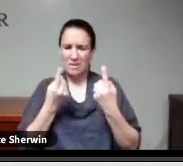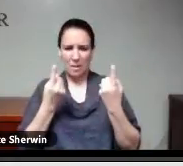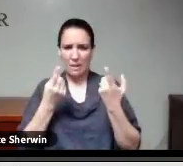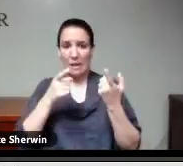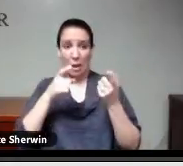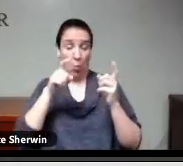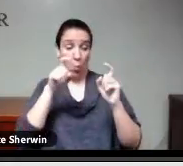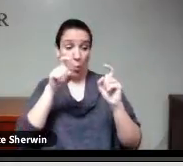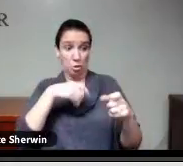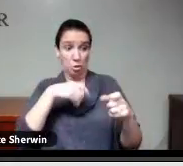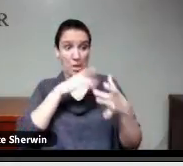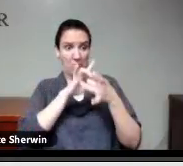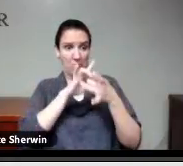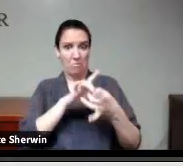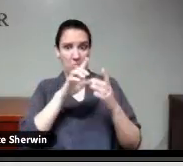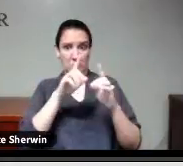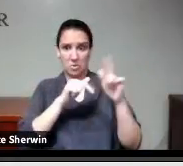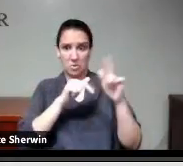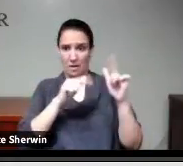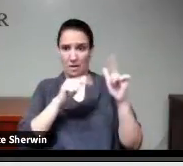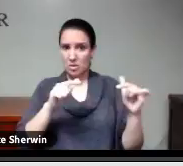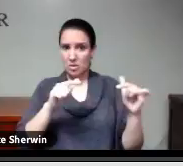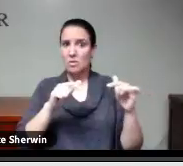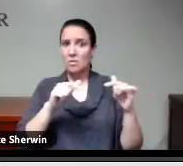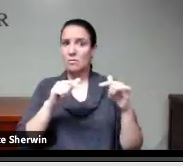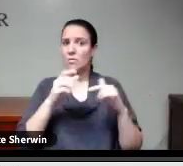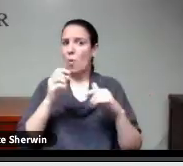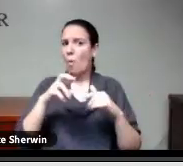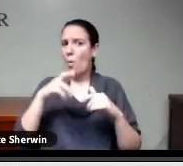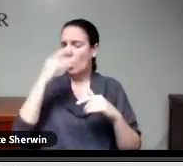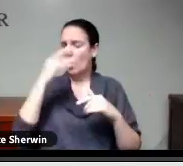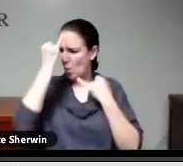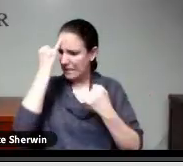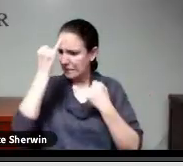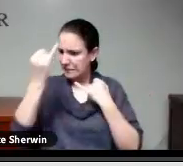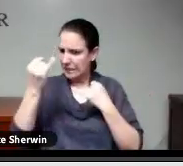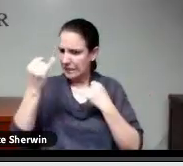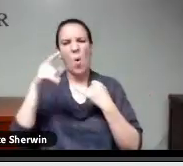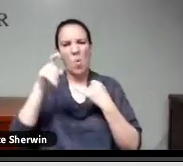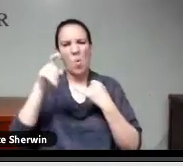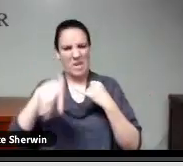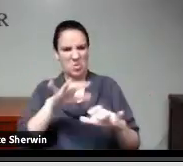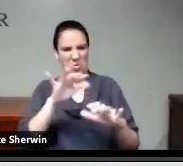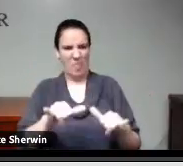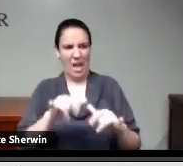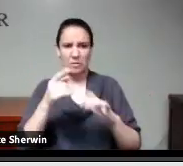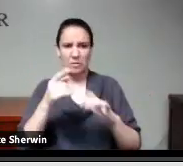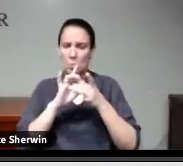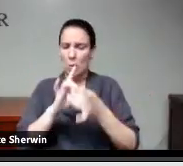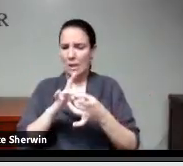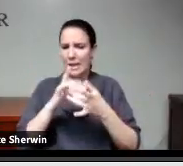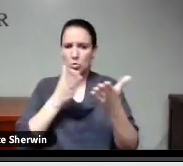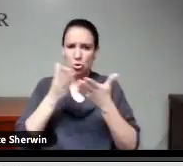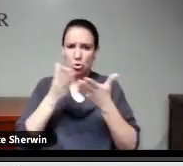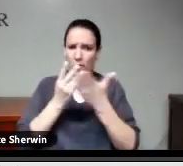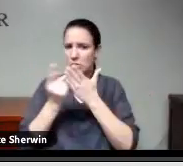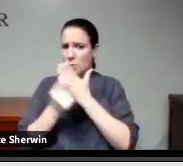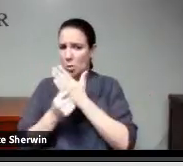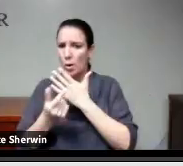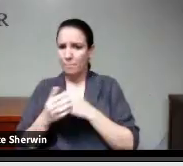related to diversity, or we have an idea about something that we can or should be doing, related to a service or a program, for